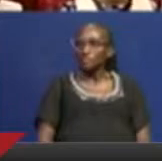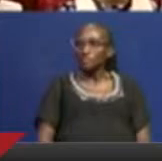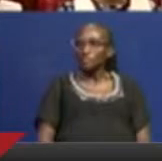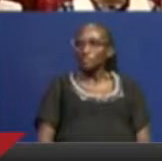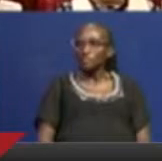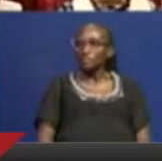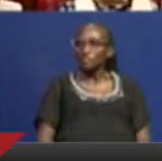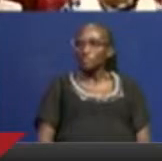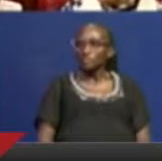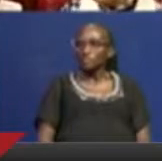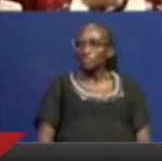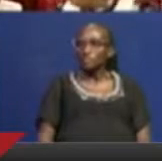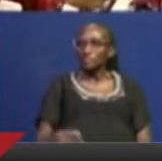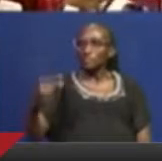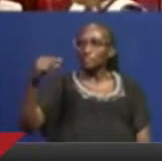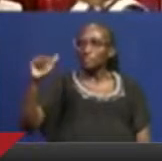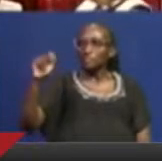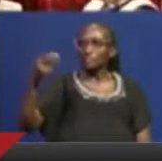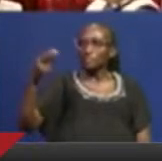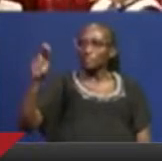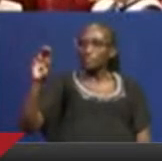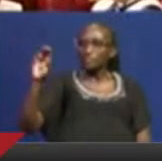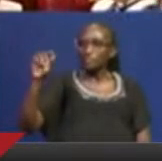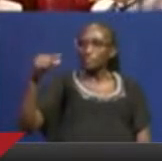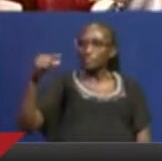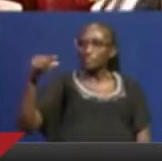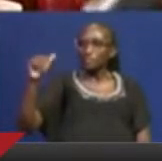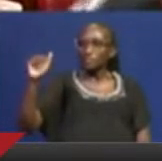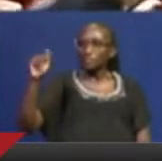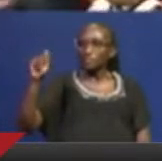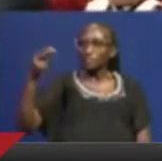Githunguri Gathoni wa Muchomba.